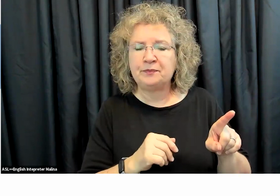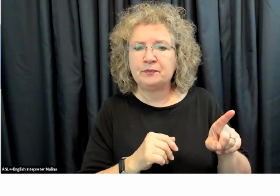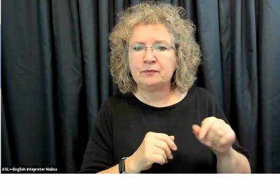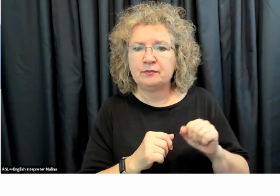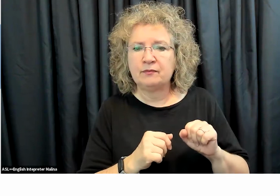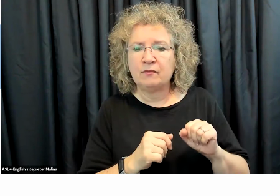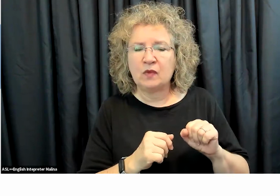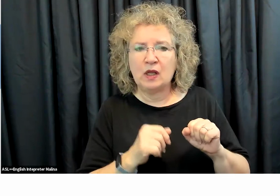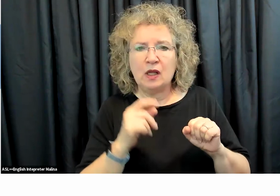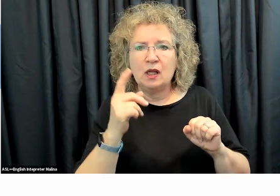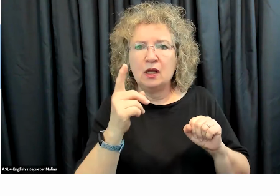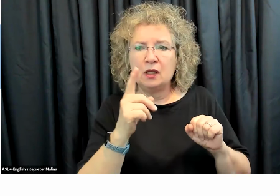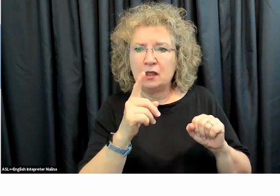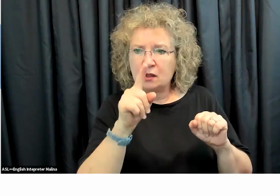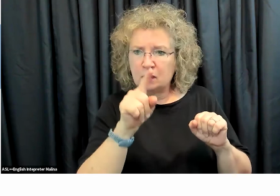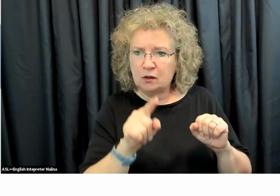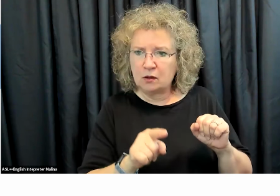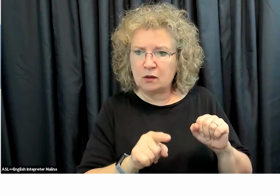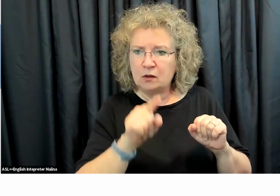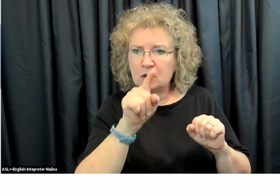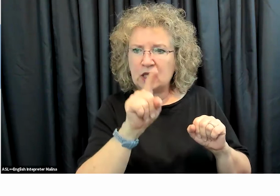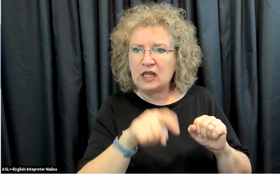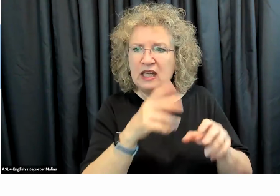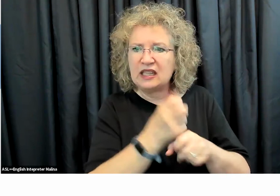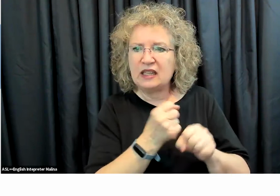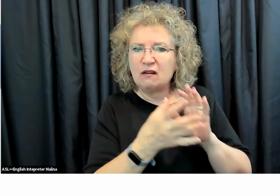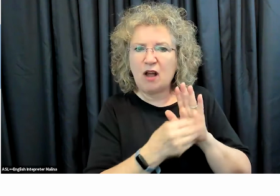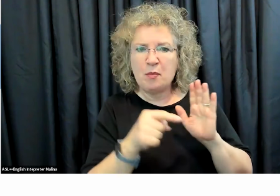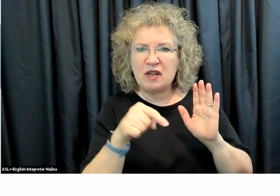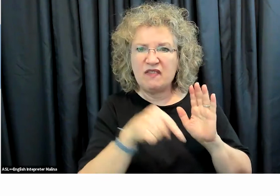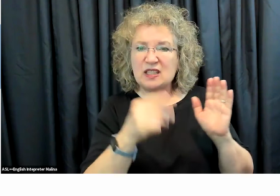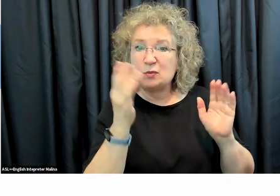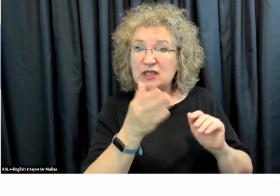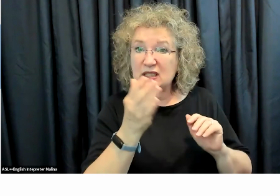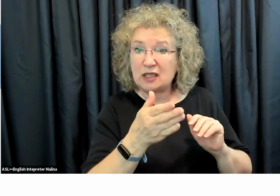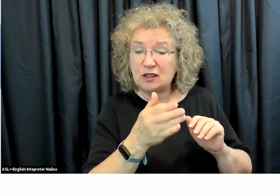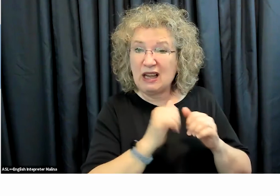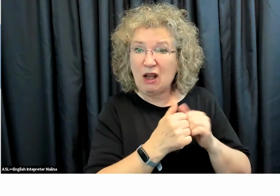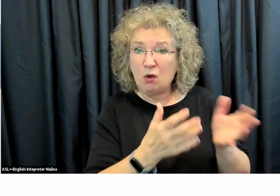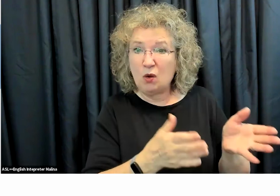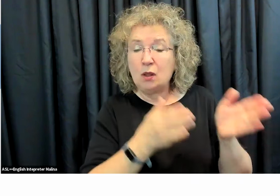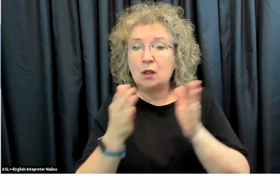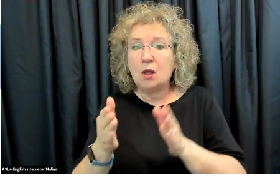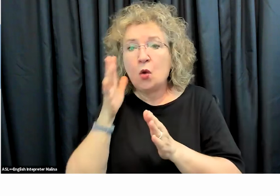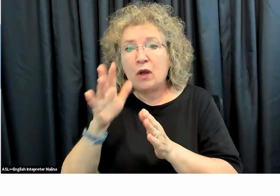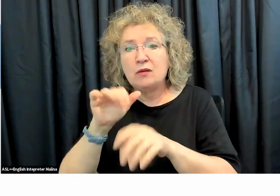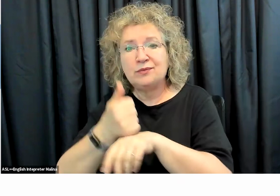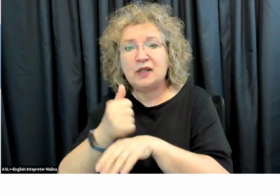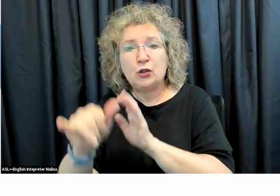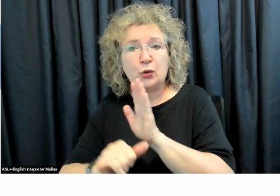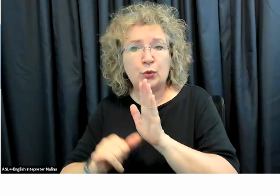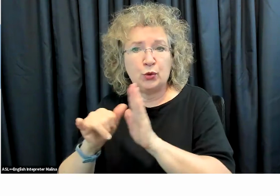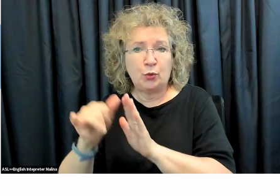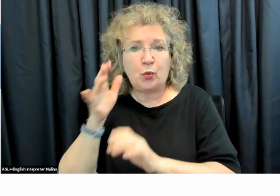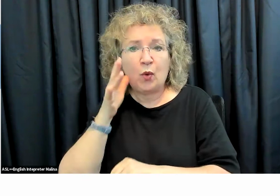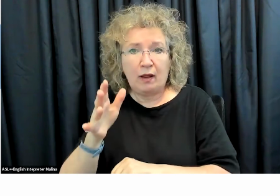Let's see, someone asked about getting a copy of the presentation. This presentation will be up on our YouTube channel, along with links